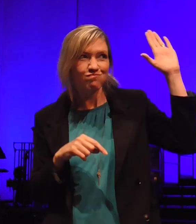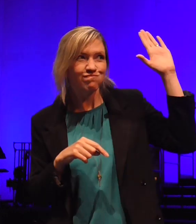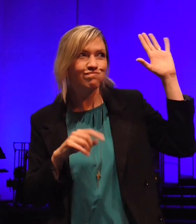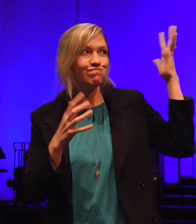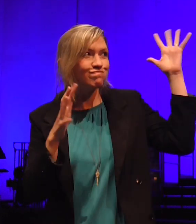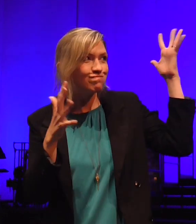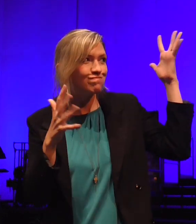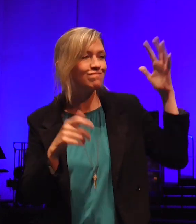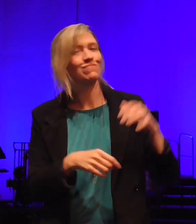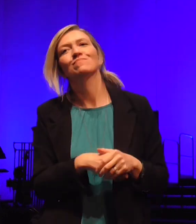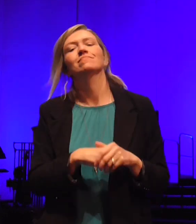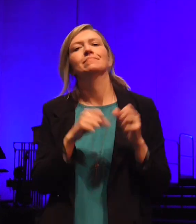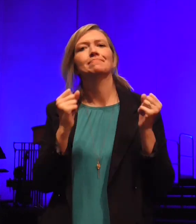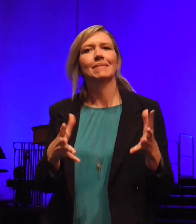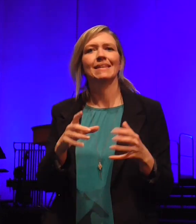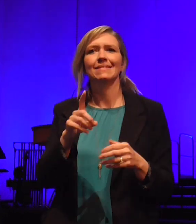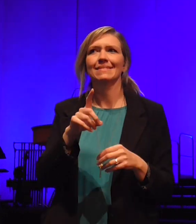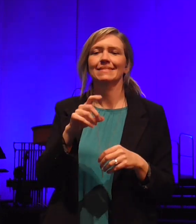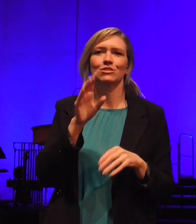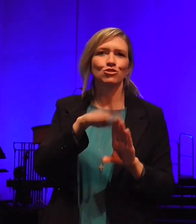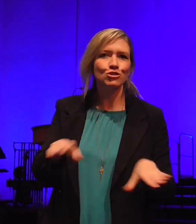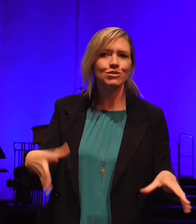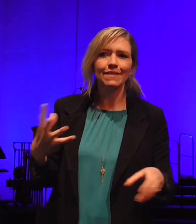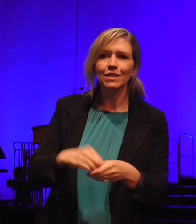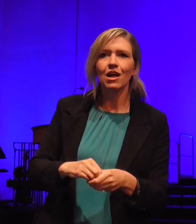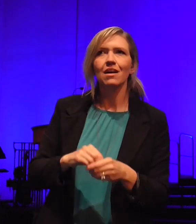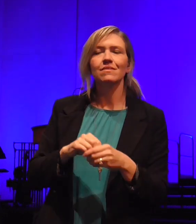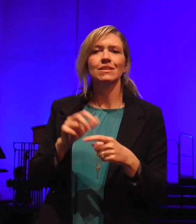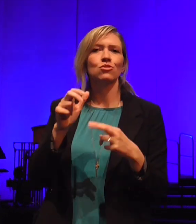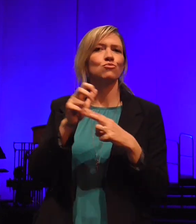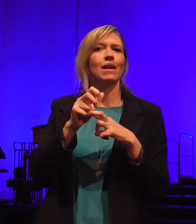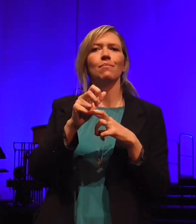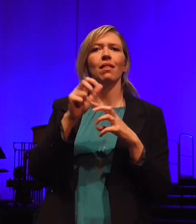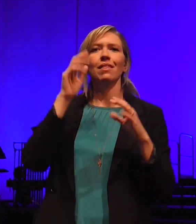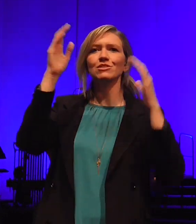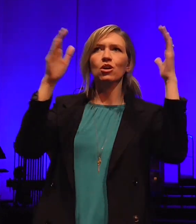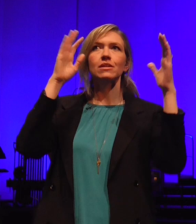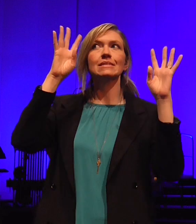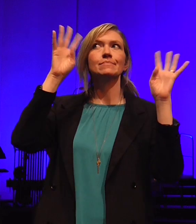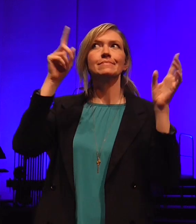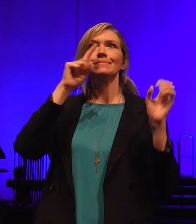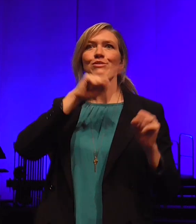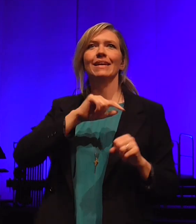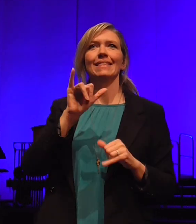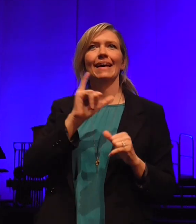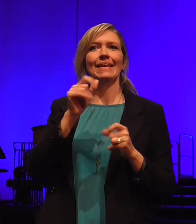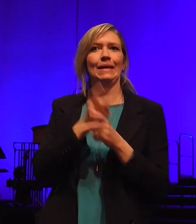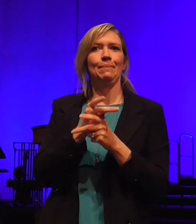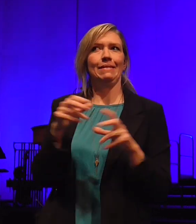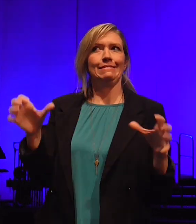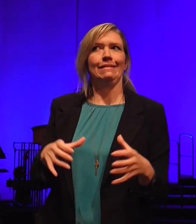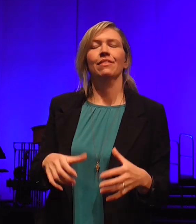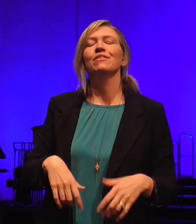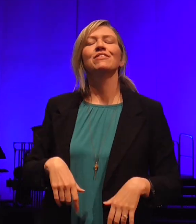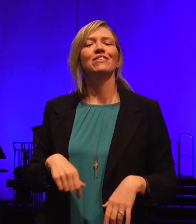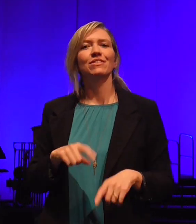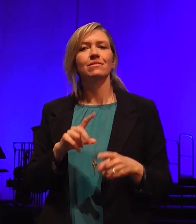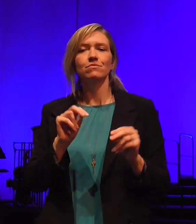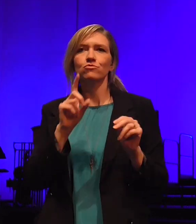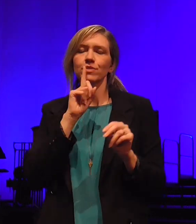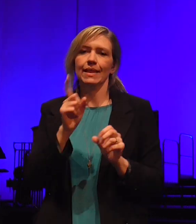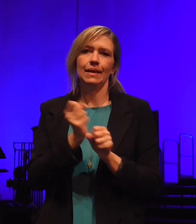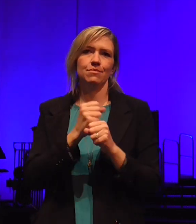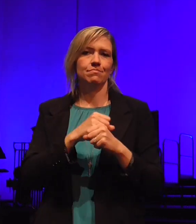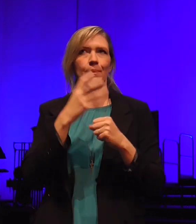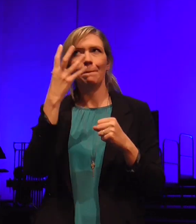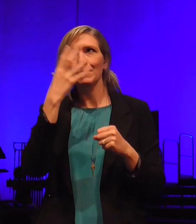Our hundreds of kids here, incredible adults pretending like they're keeping it together. No, they just built this wonderful sanctuary here on the campus. You can see the